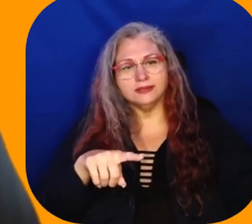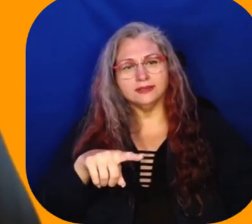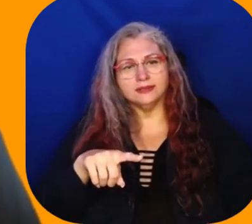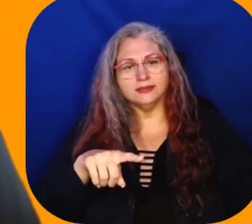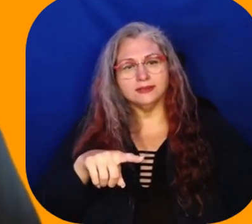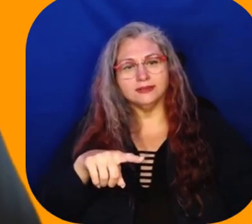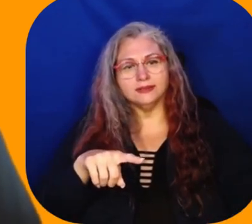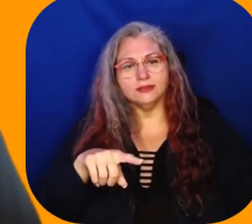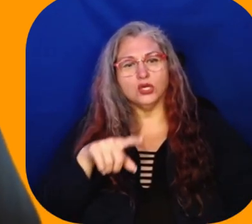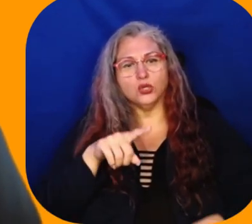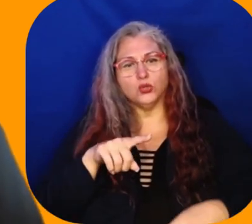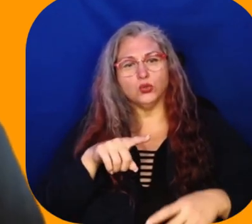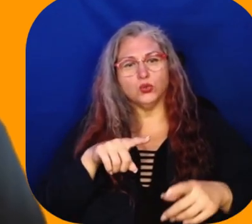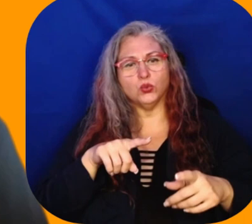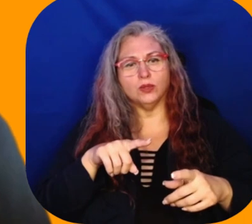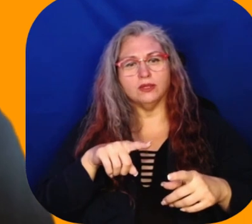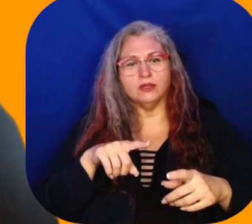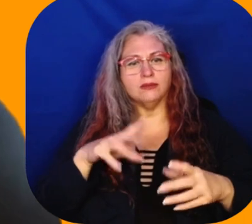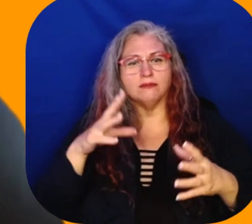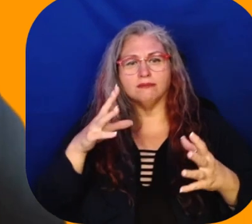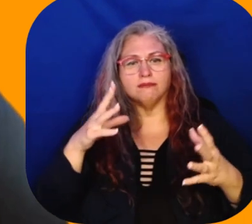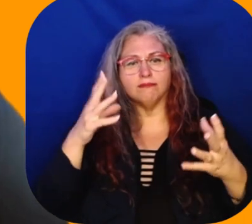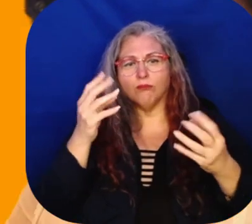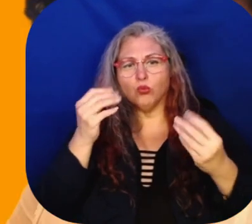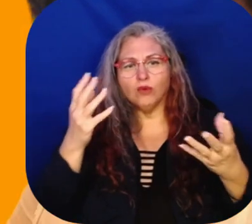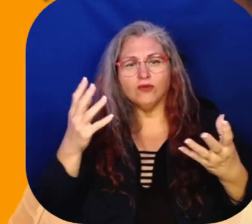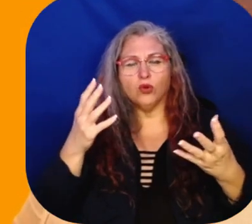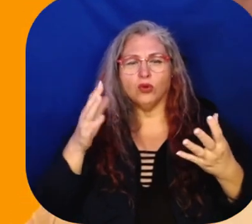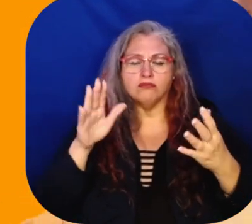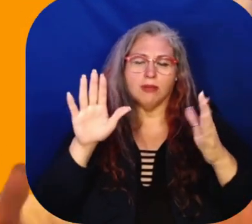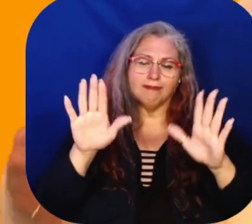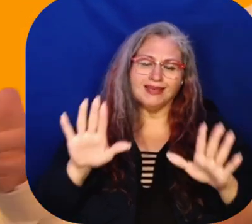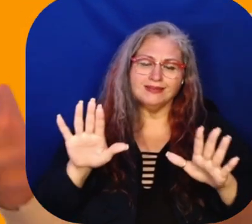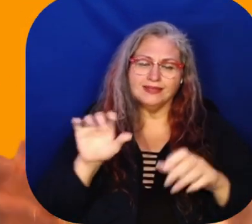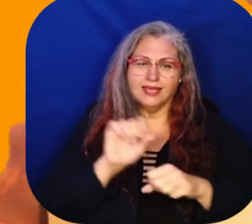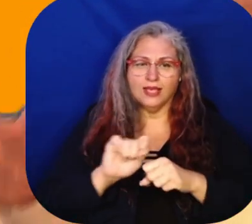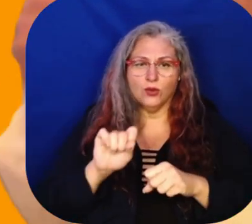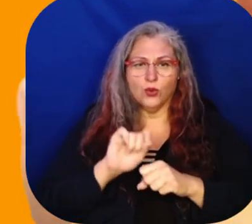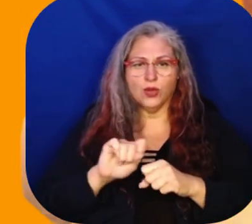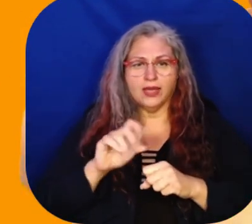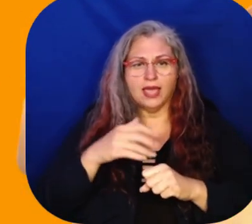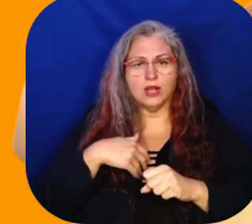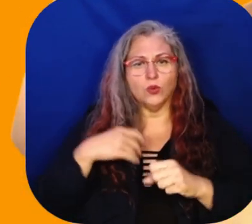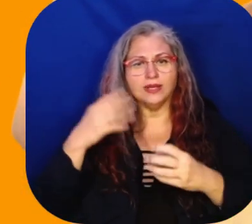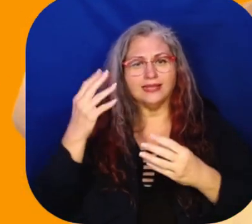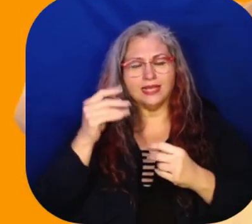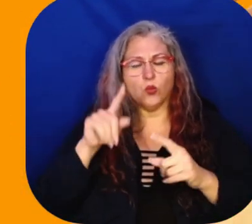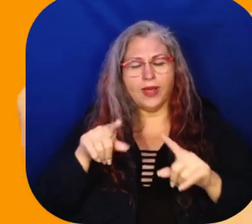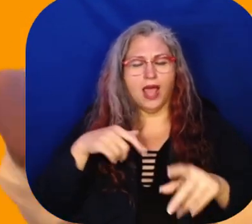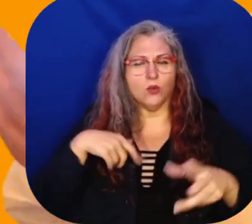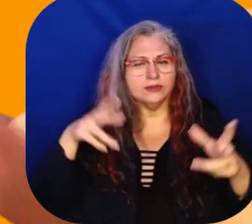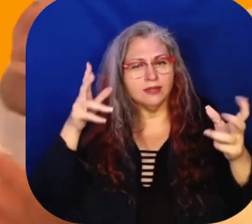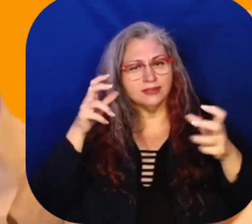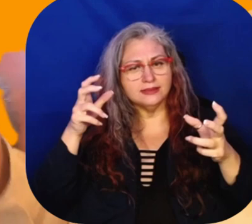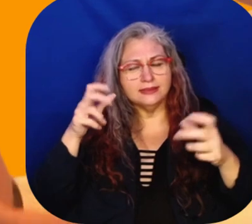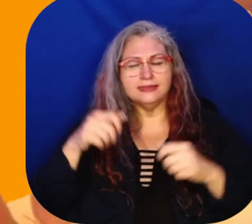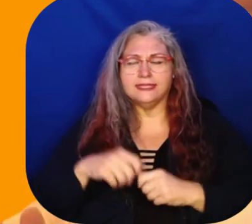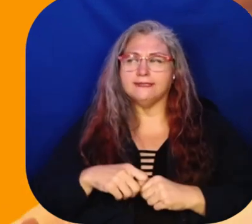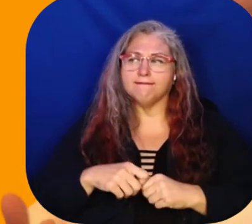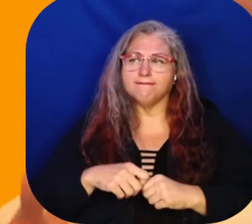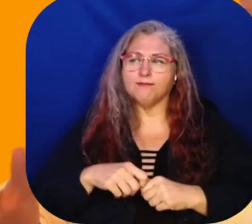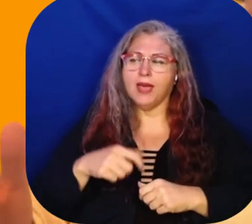work, your beautiful, amazing work, and I've been thinking, I was listening, and I was telling you